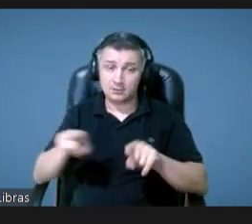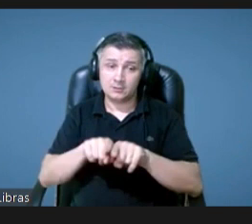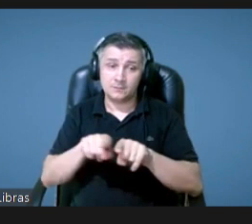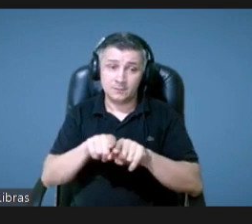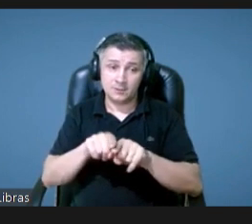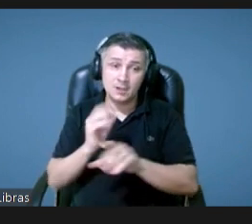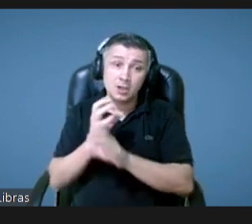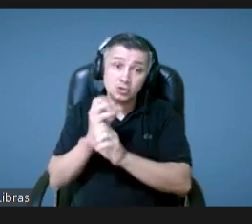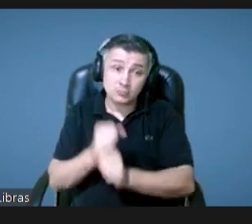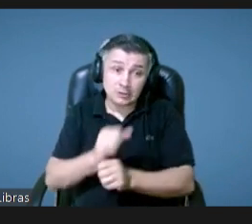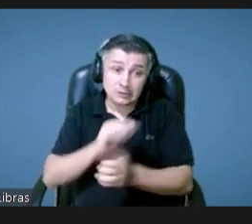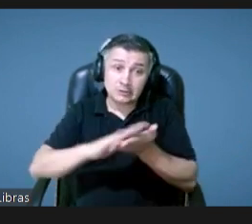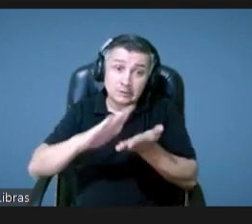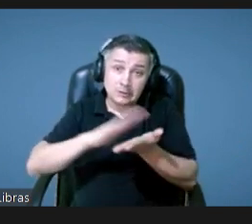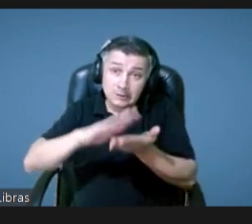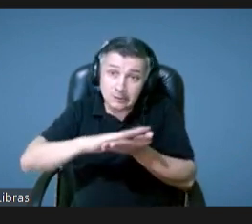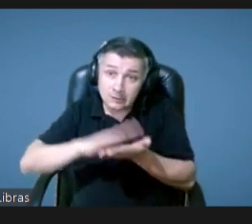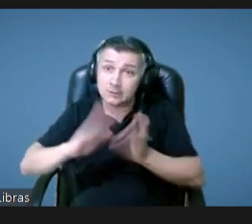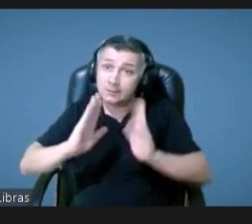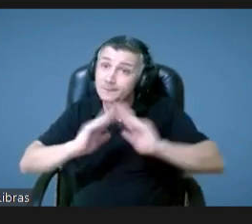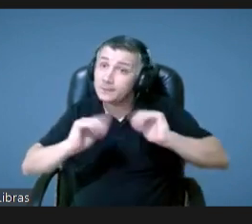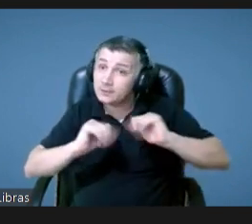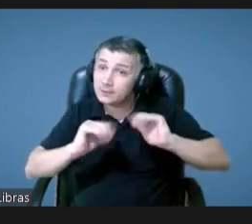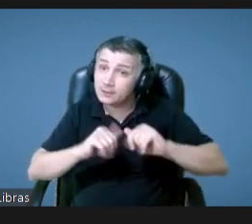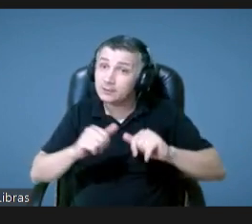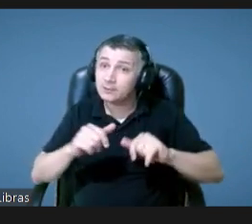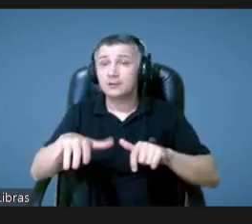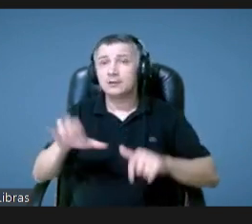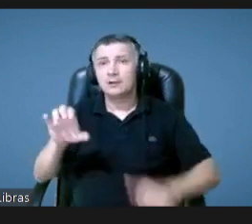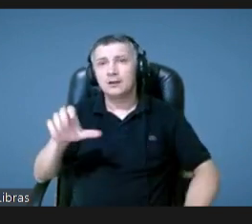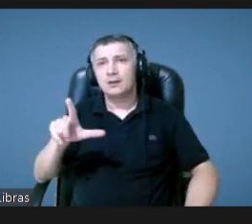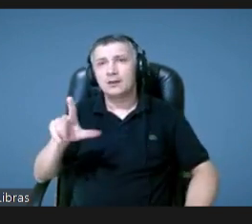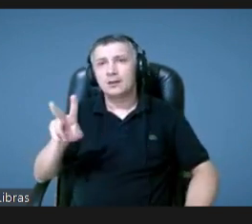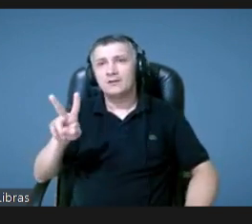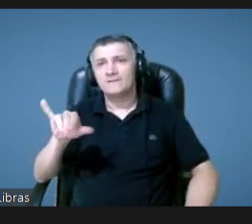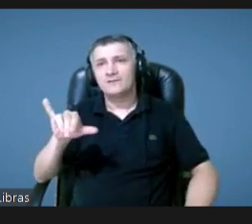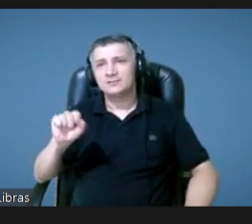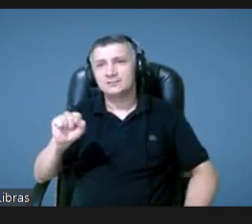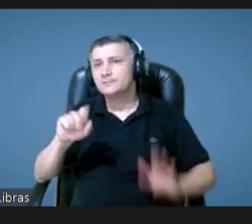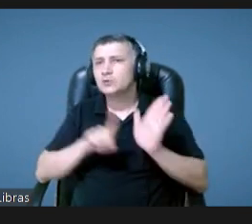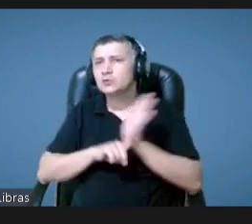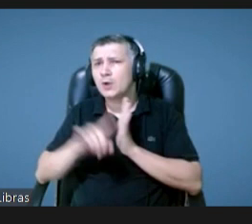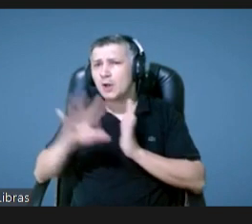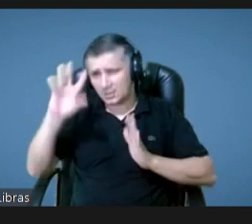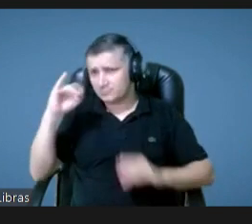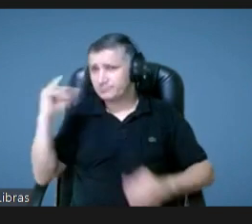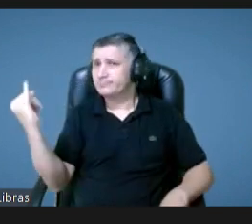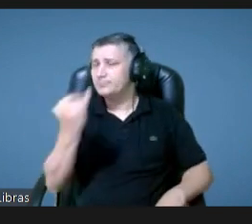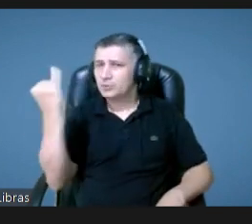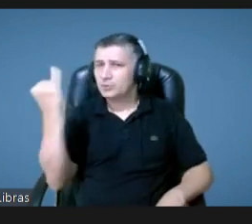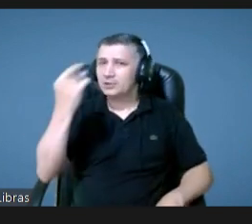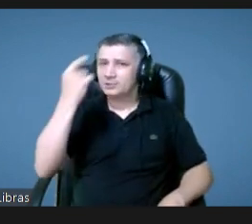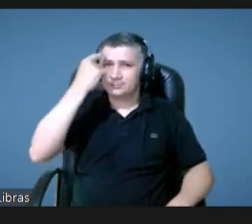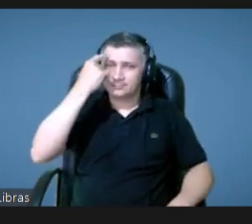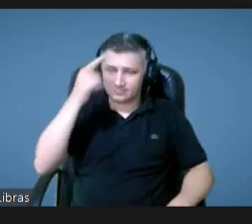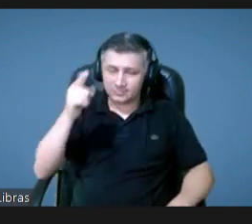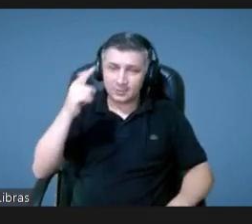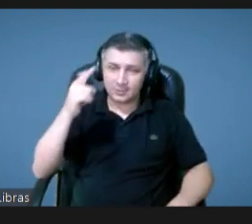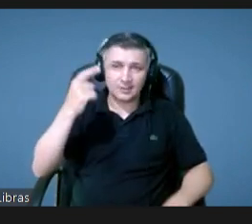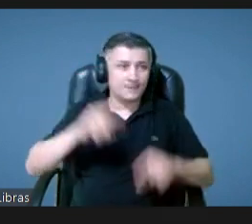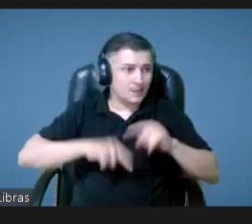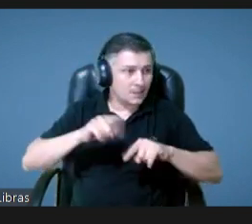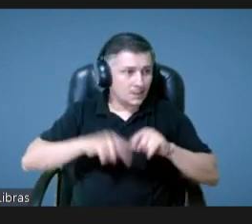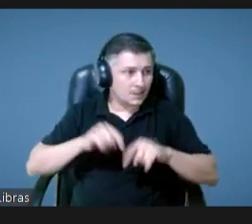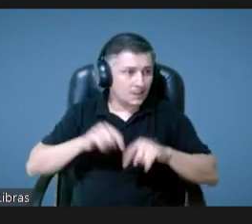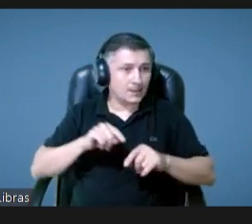supply, and in the equation of supply and demand that Elvis